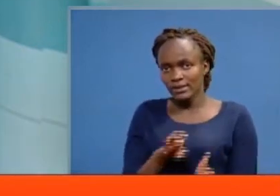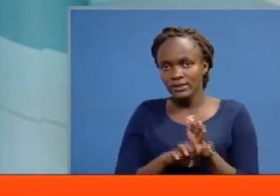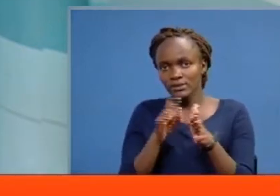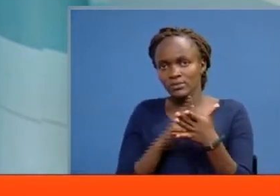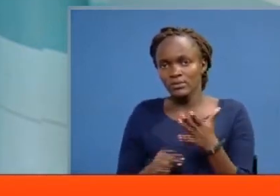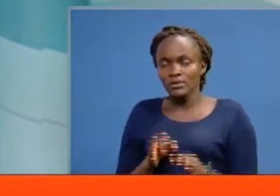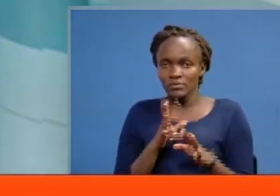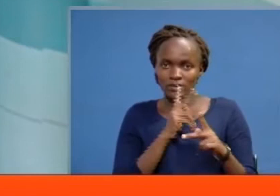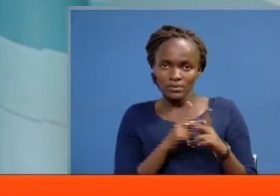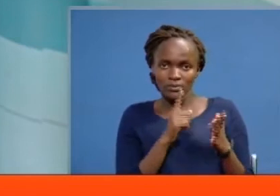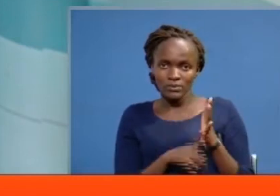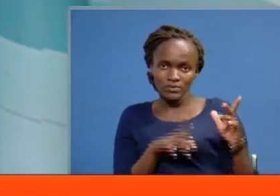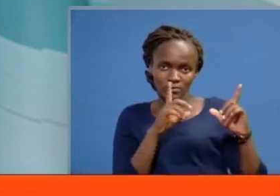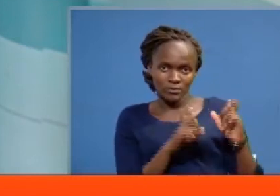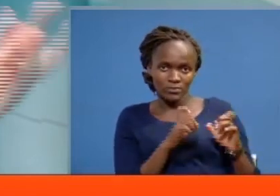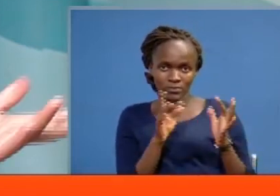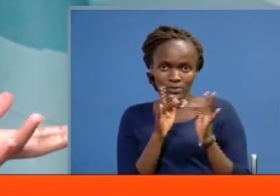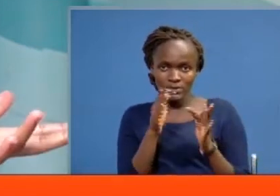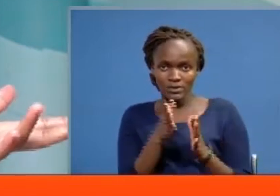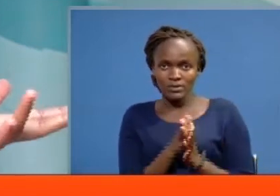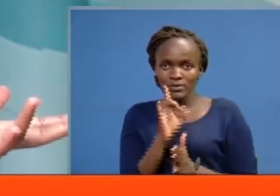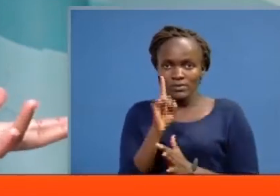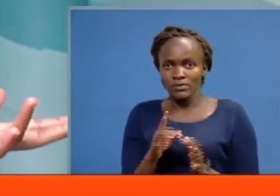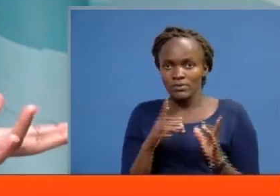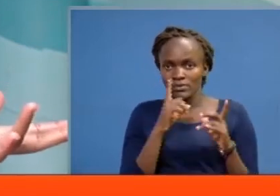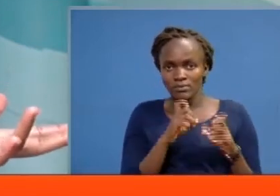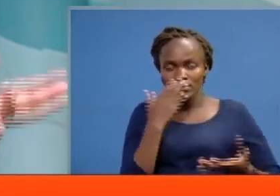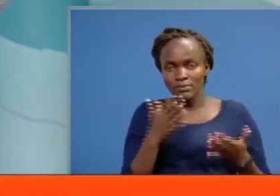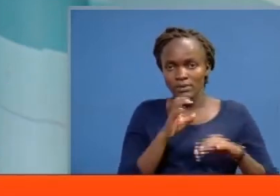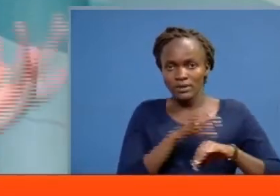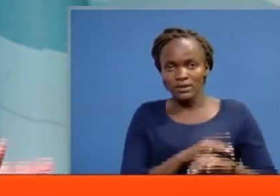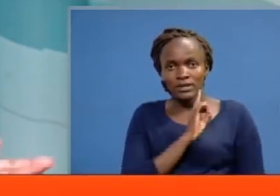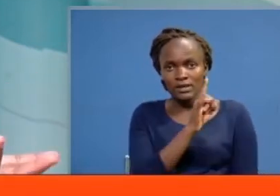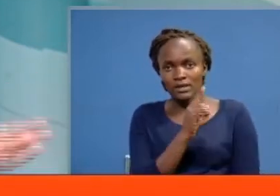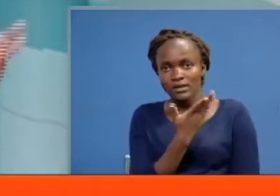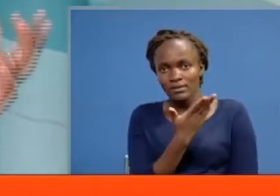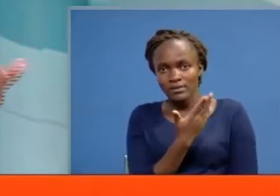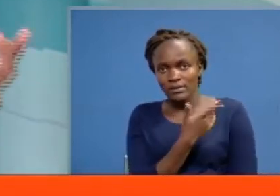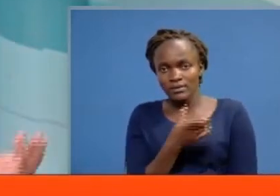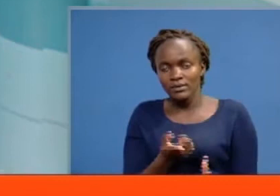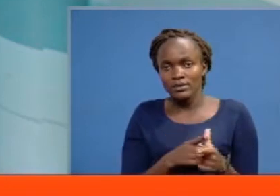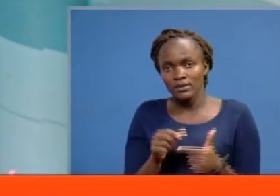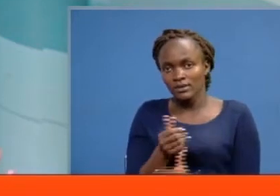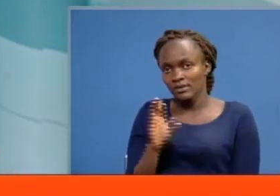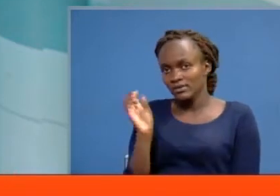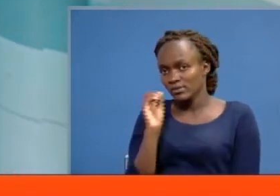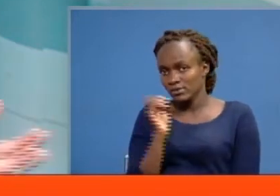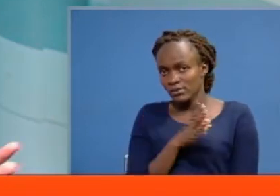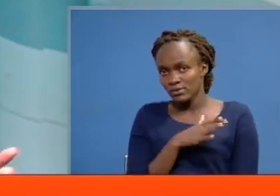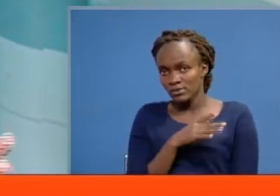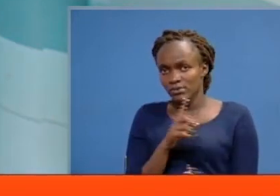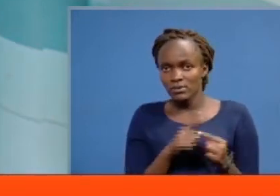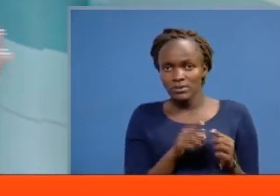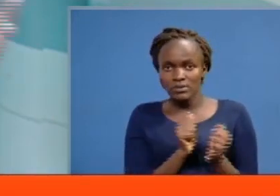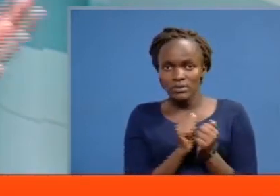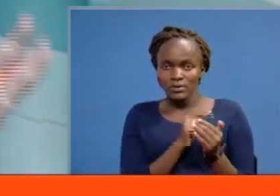put a photo online, one photo might get 100 likes or 100 comments and another one 0. So it depends